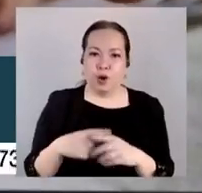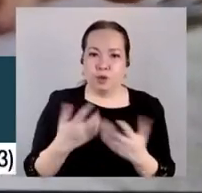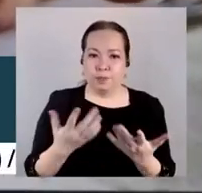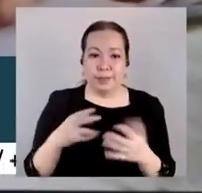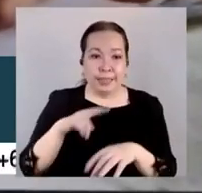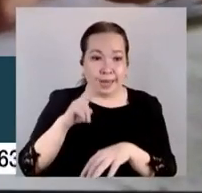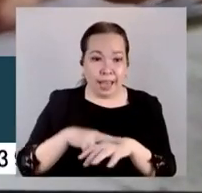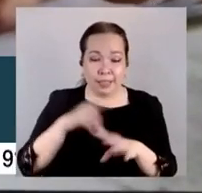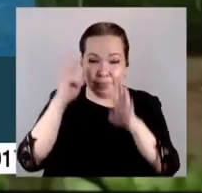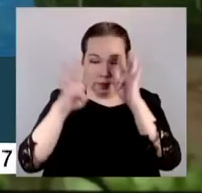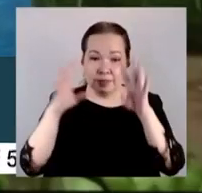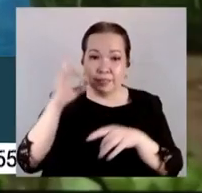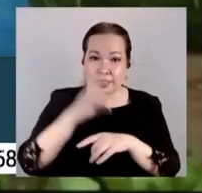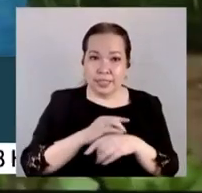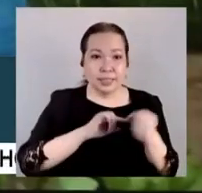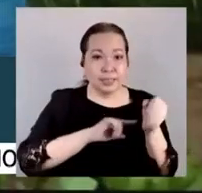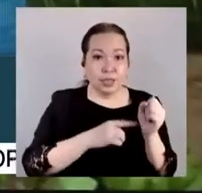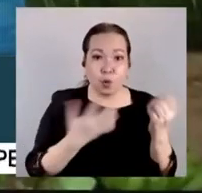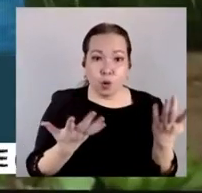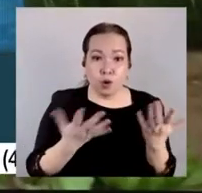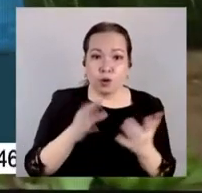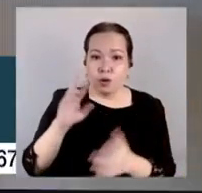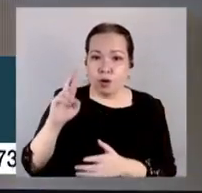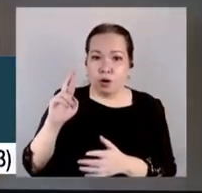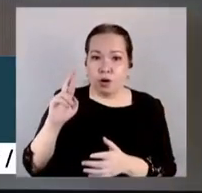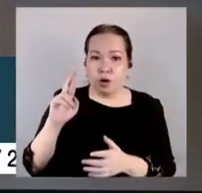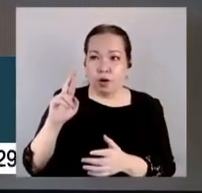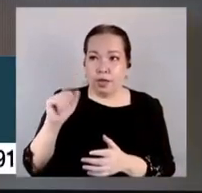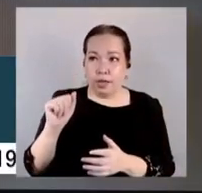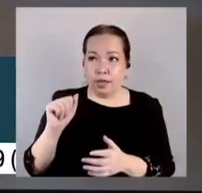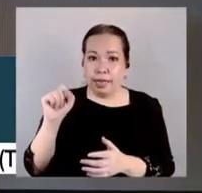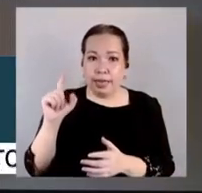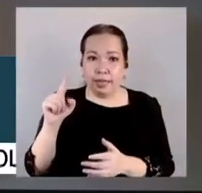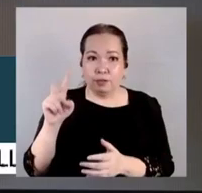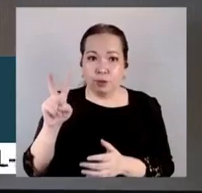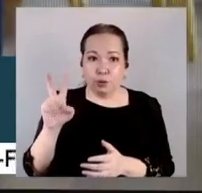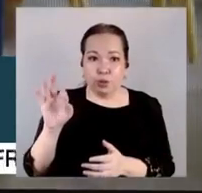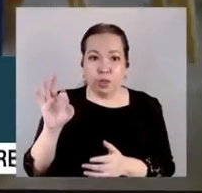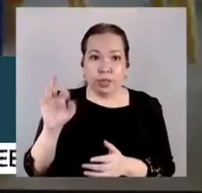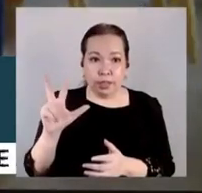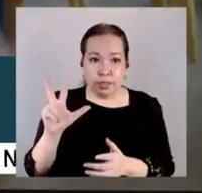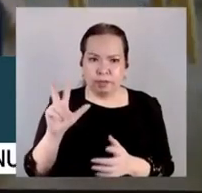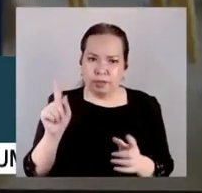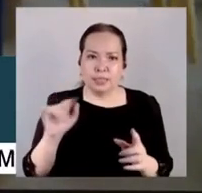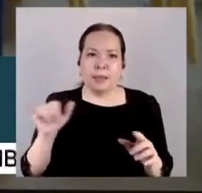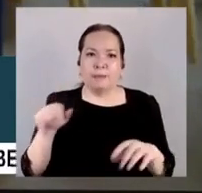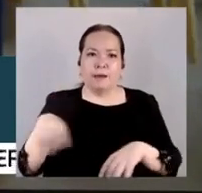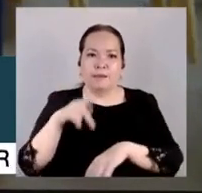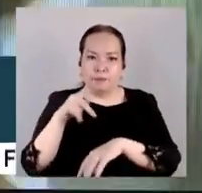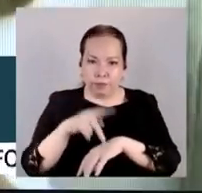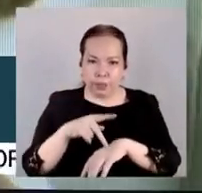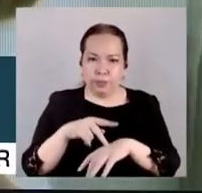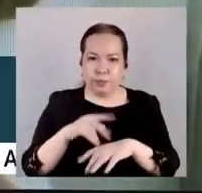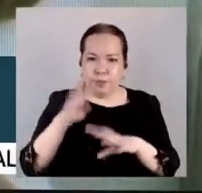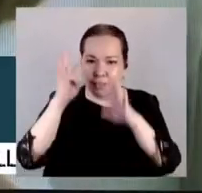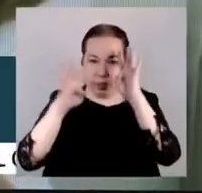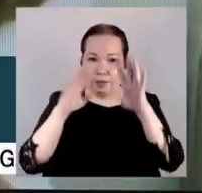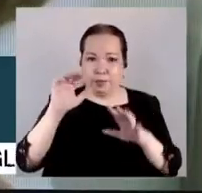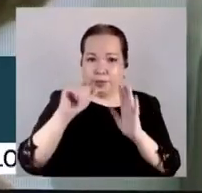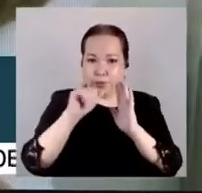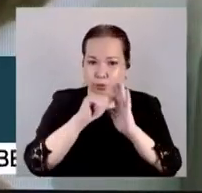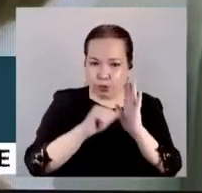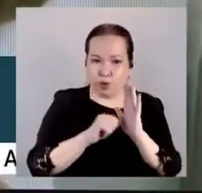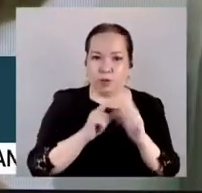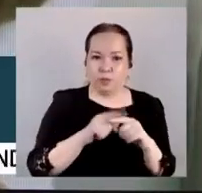from Republic Act 11293, also known as the Philippine Innovation Act, which adopts innovation as a driver